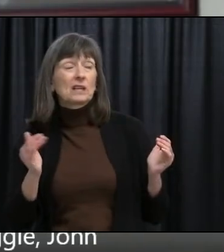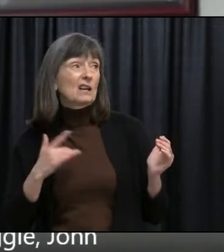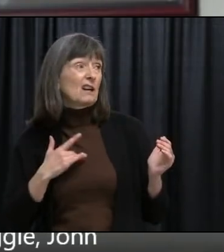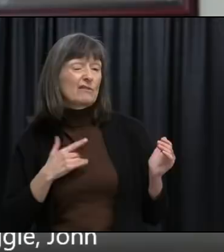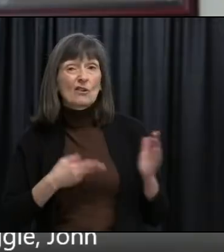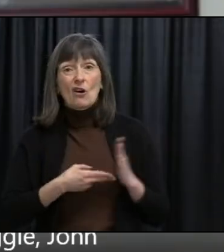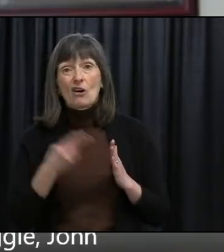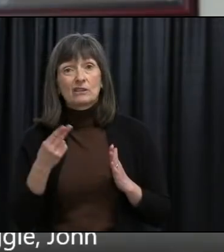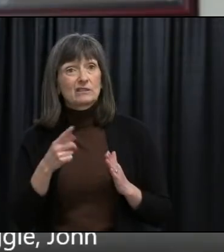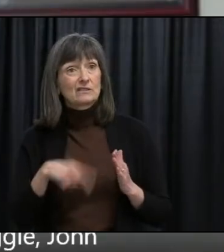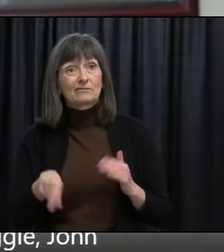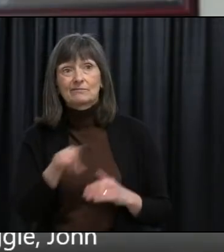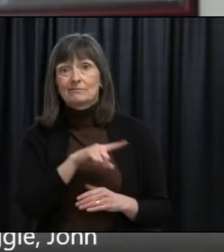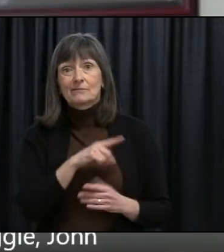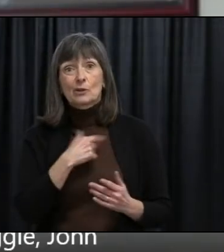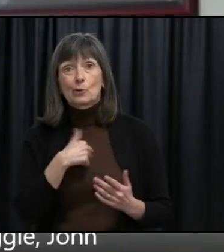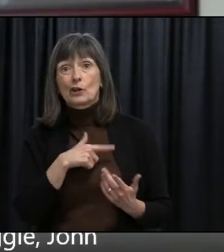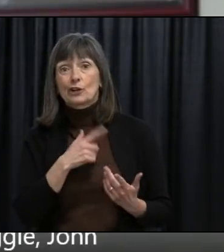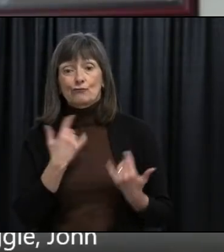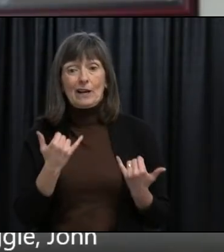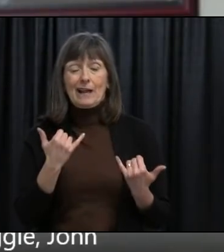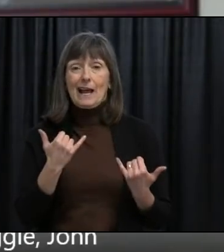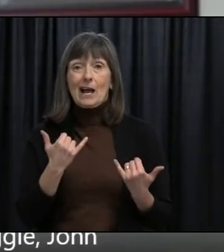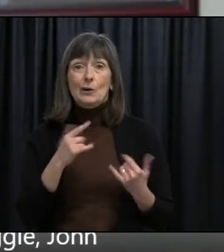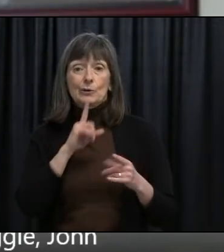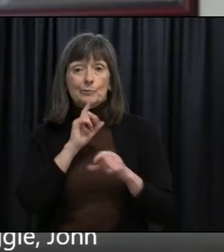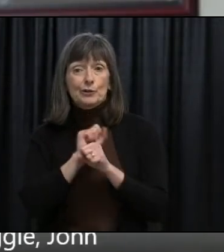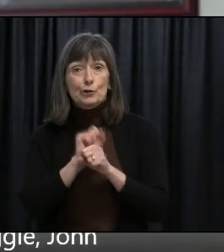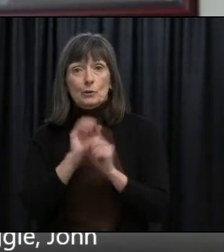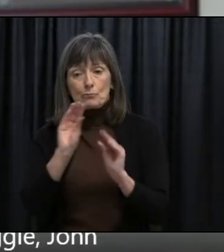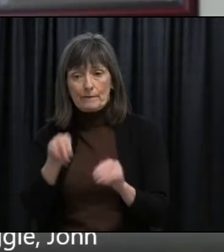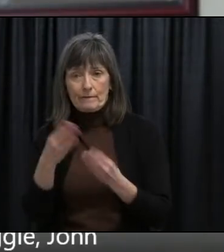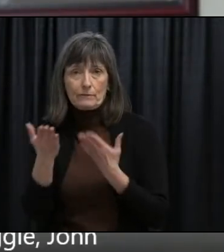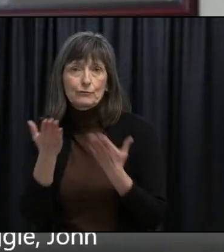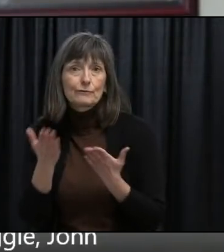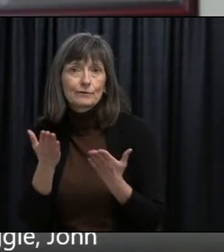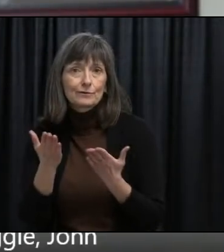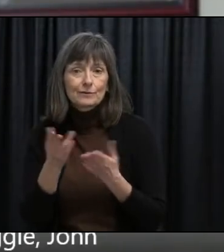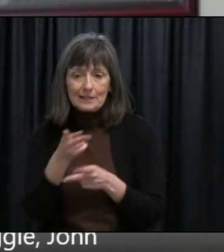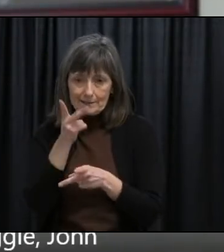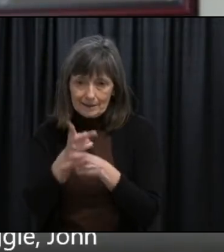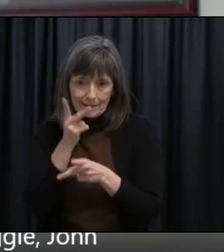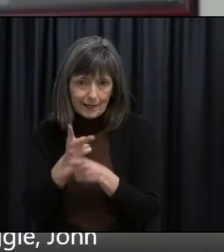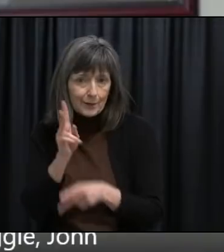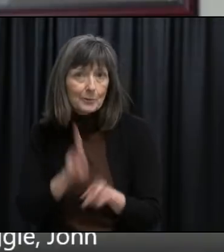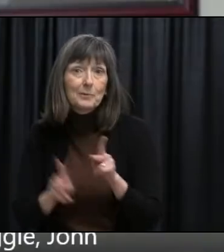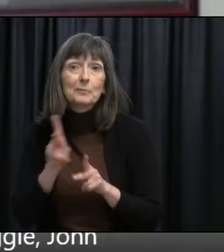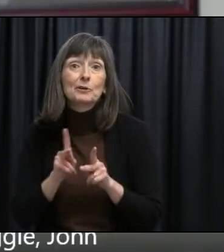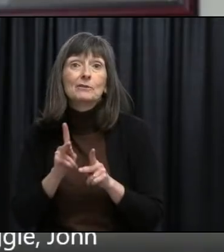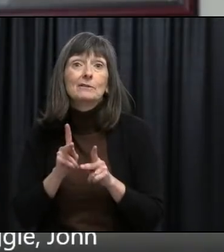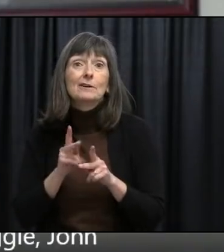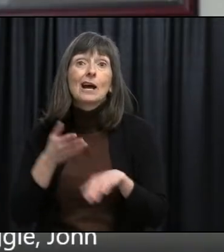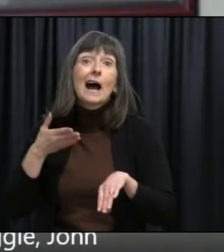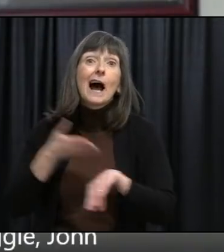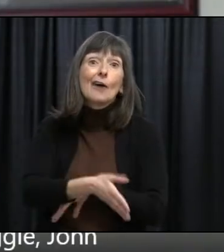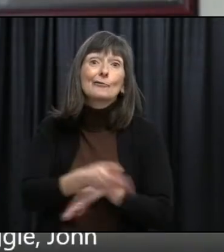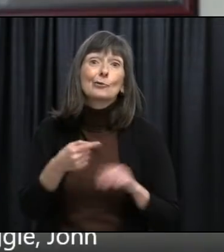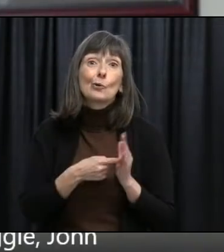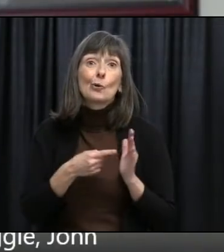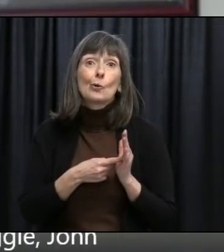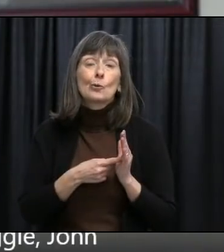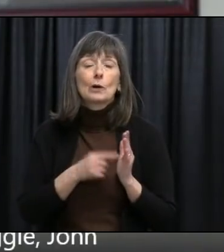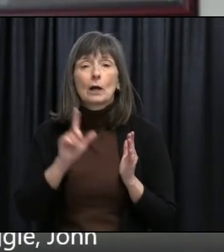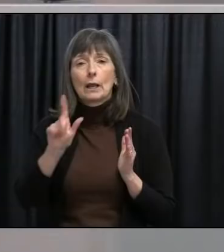of, let's make sure the service is there and that people are cared for, and we'll kind of worry about the bills afterwards.